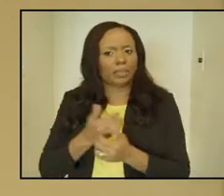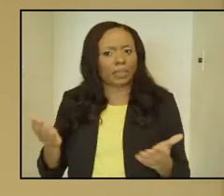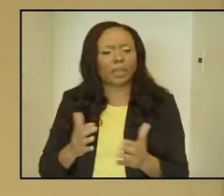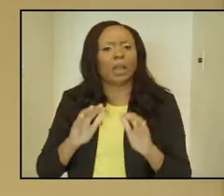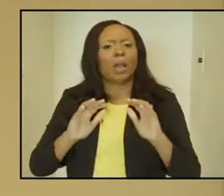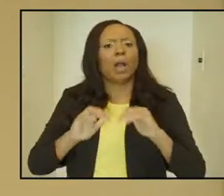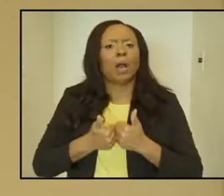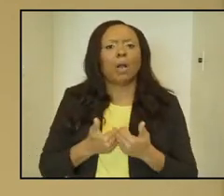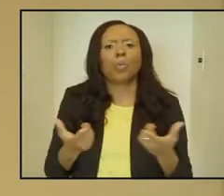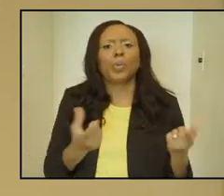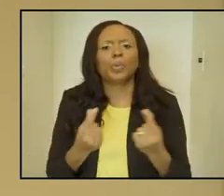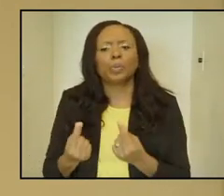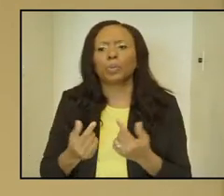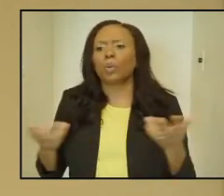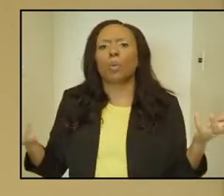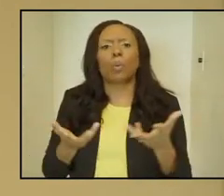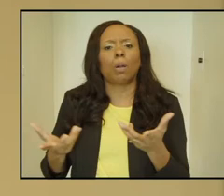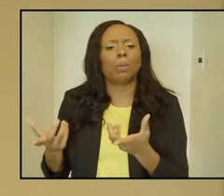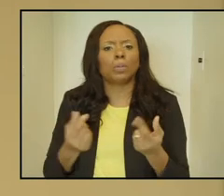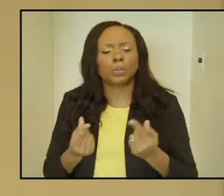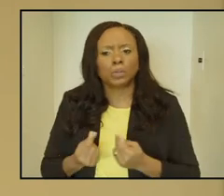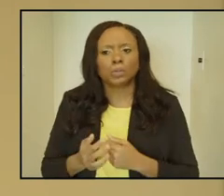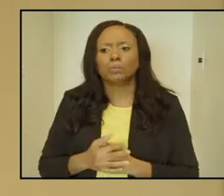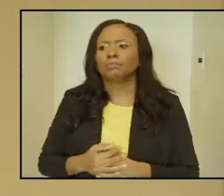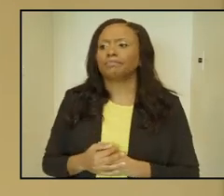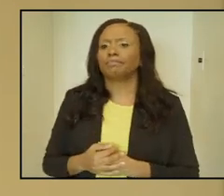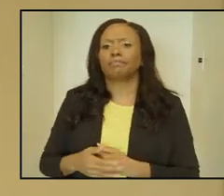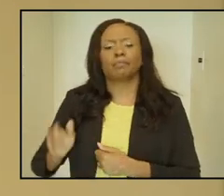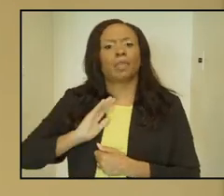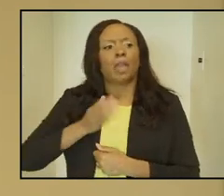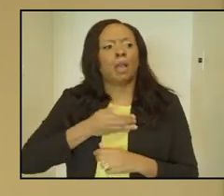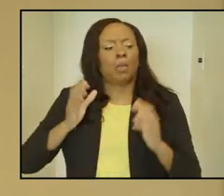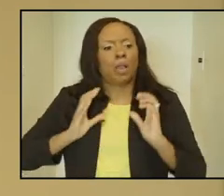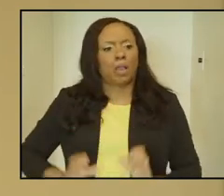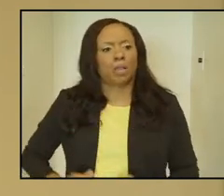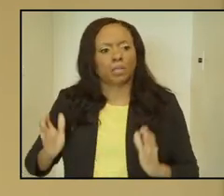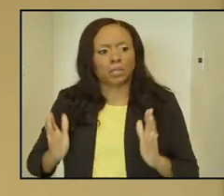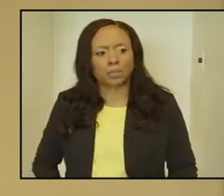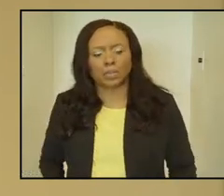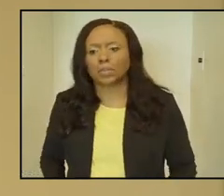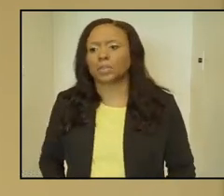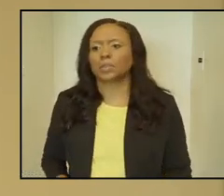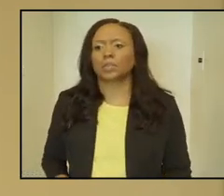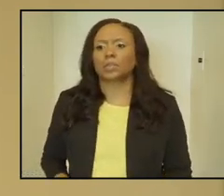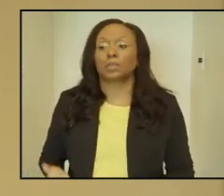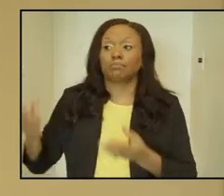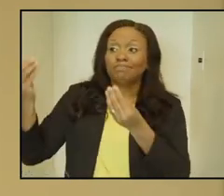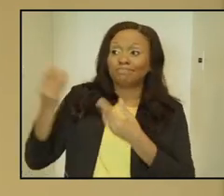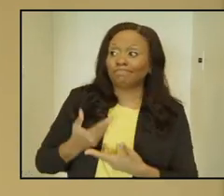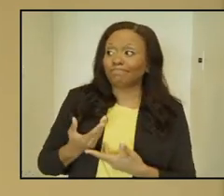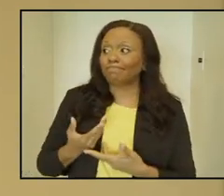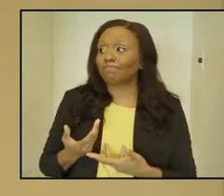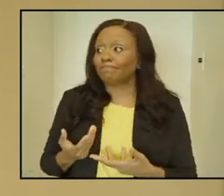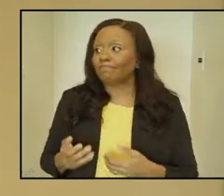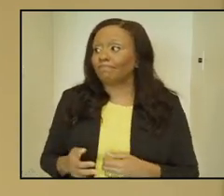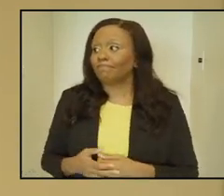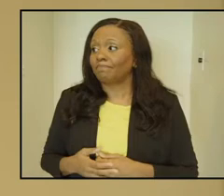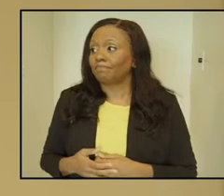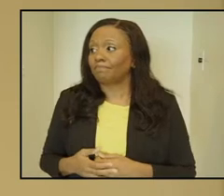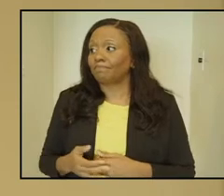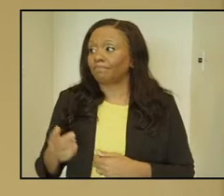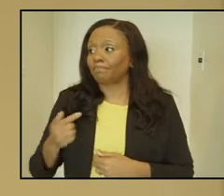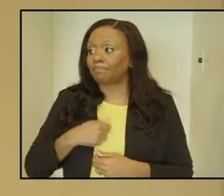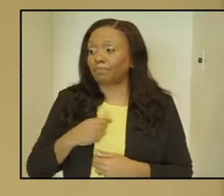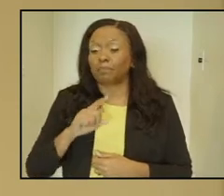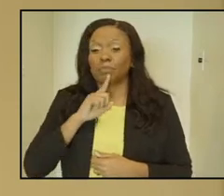have listened to the concerns and suggestions of our stakeholders, and that is the part where I mentioned at the beginning that I was really